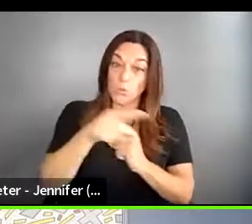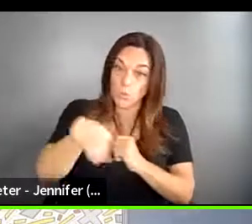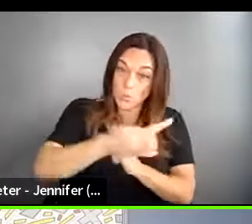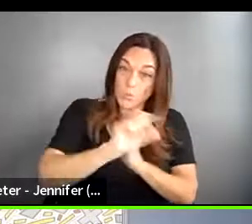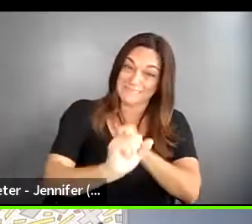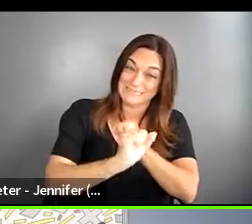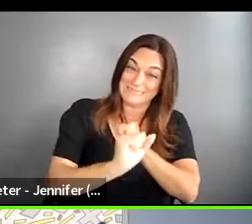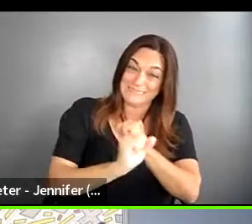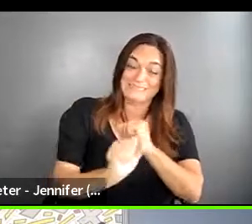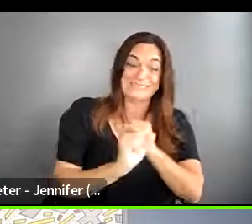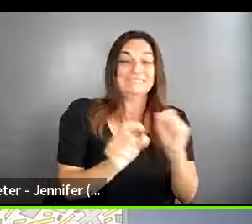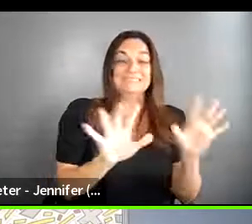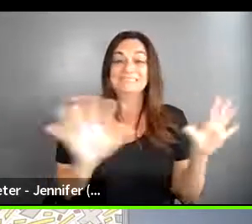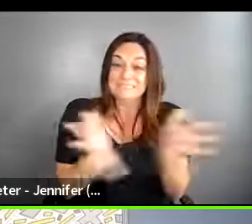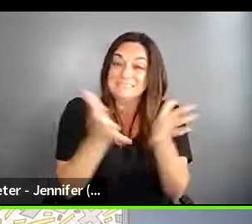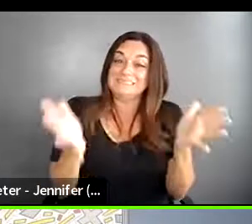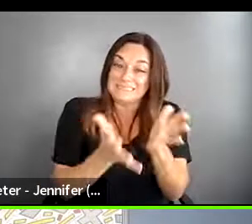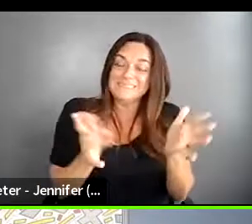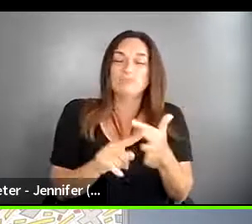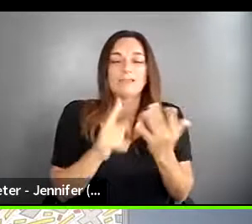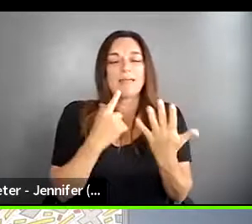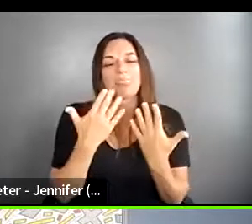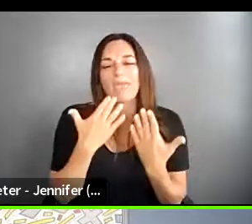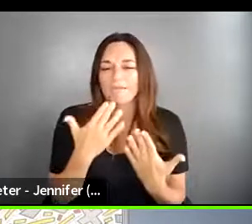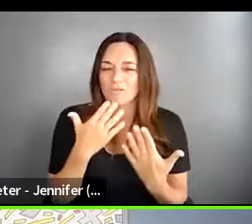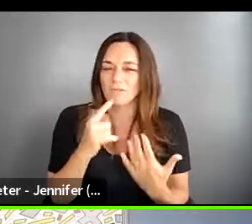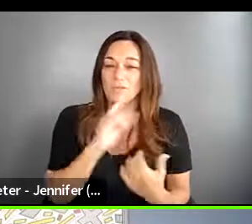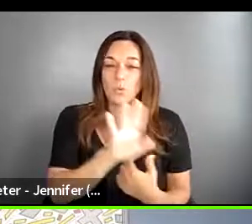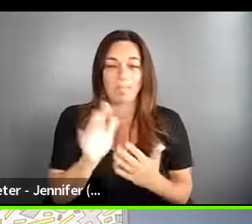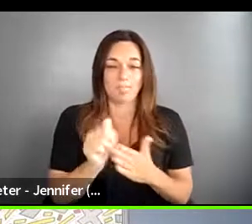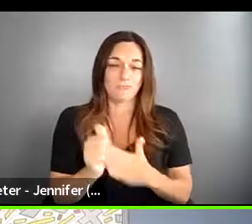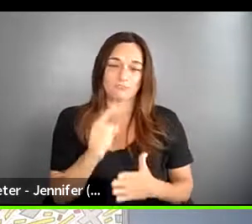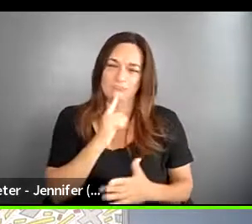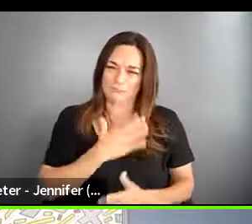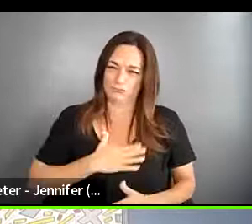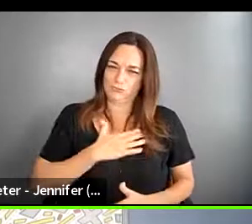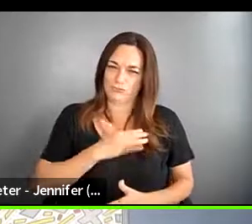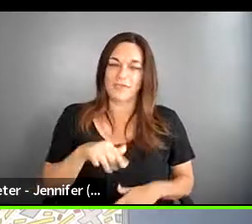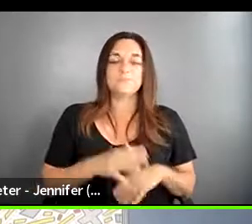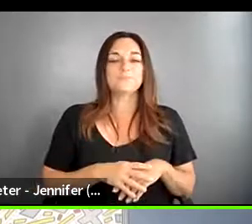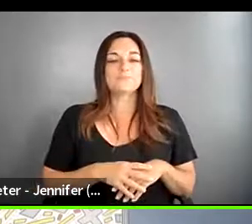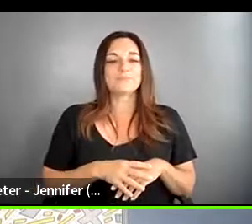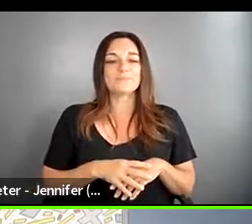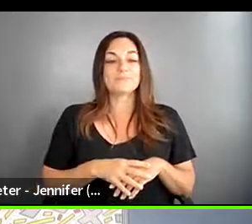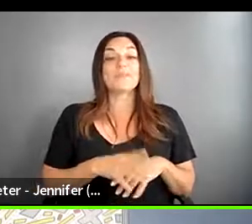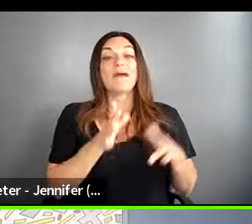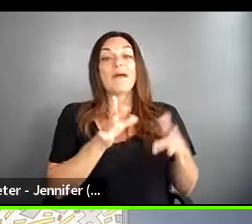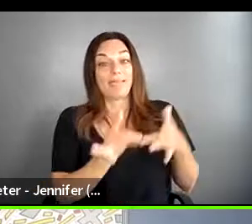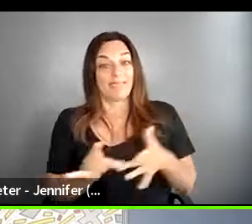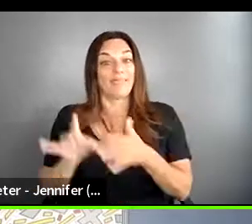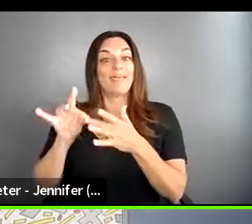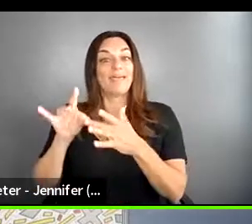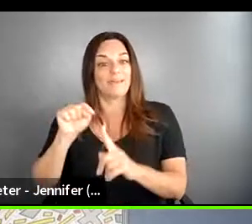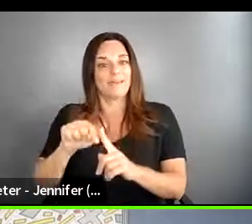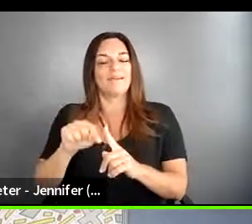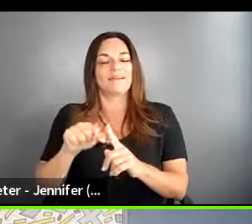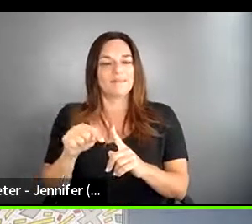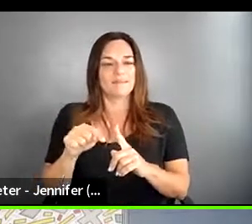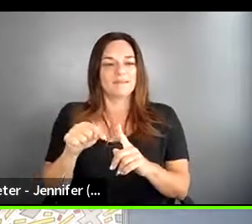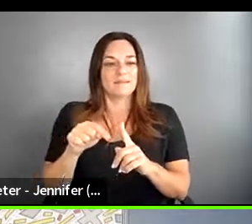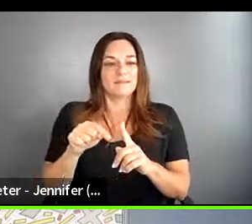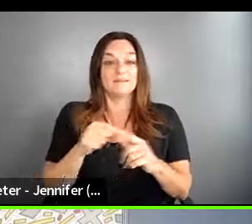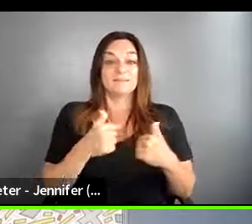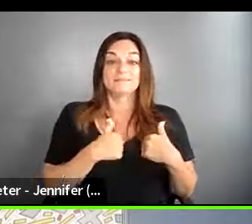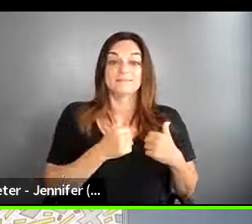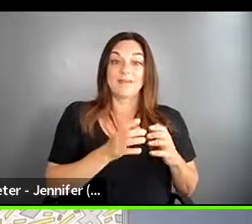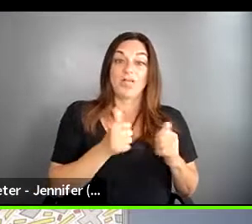for, we're truly thankful to have your leadership. So I appreciate that. Now, as Gus alluded to, solidarity and being present at the